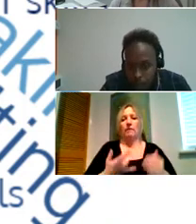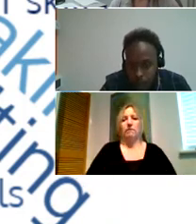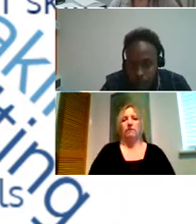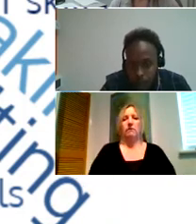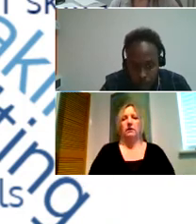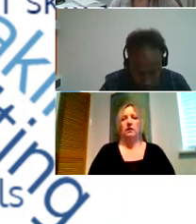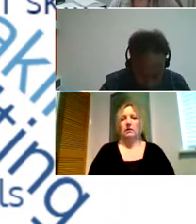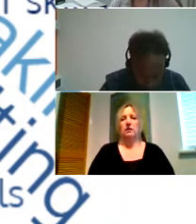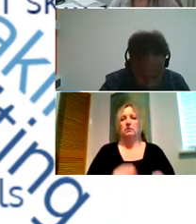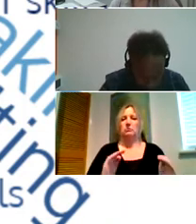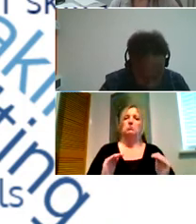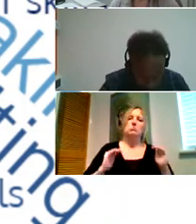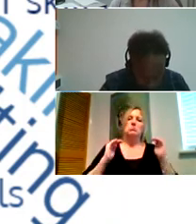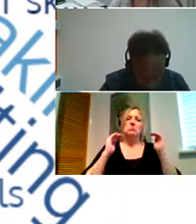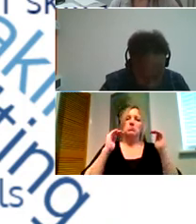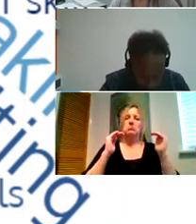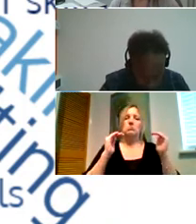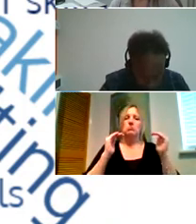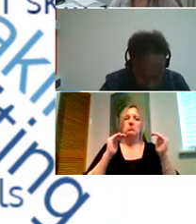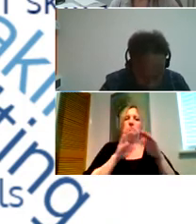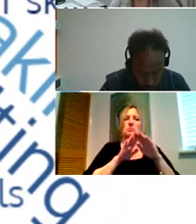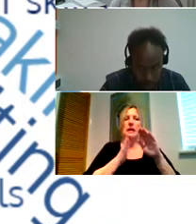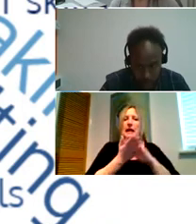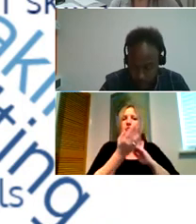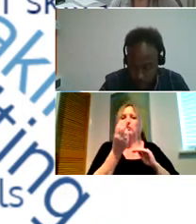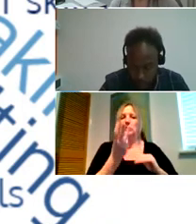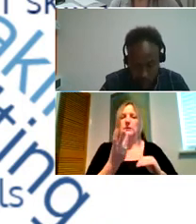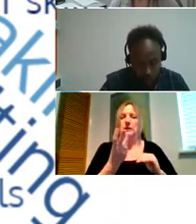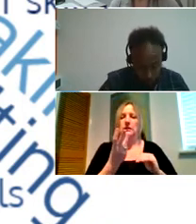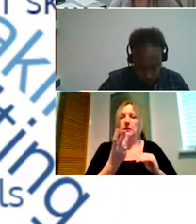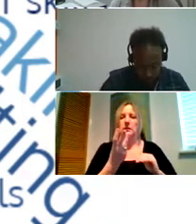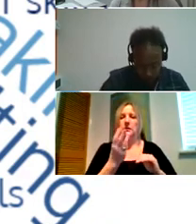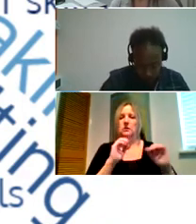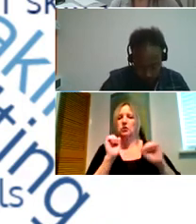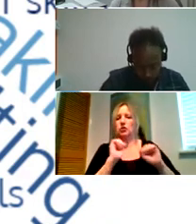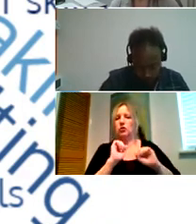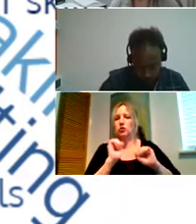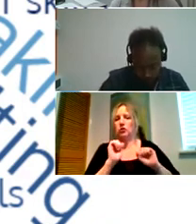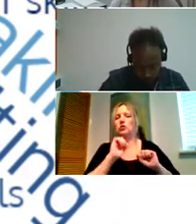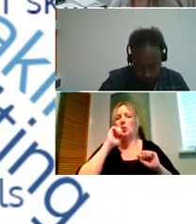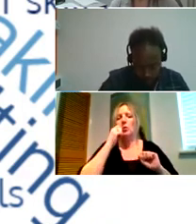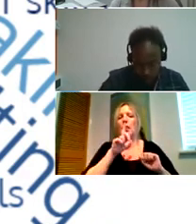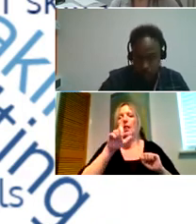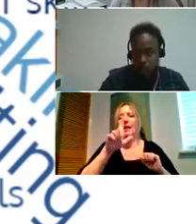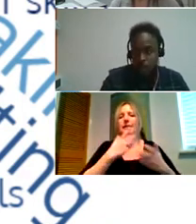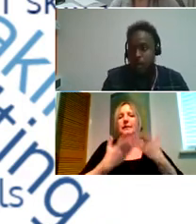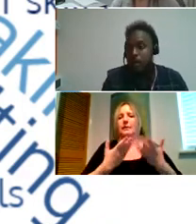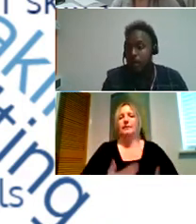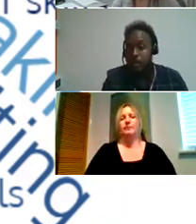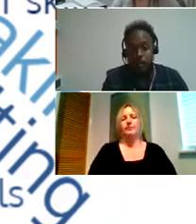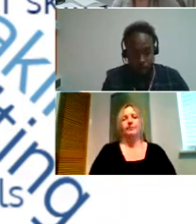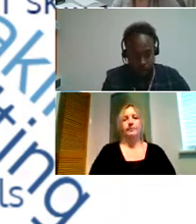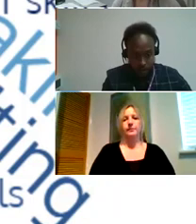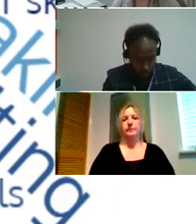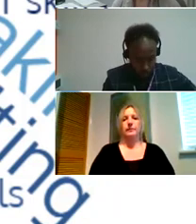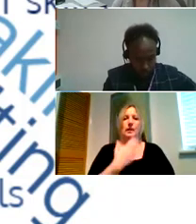and then entry three, I think we will discuss that more in the further, for the next slides. Thank